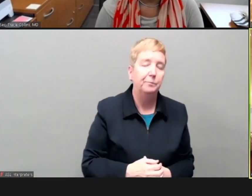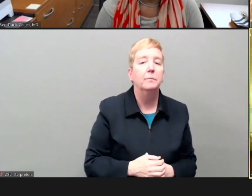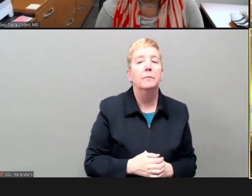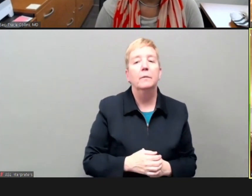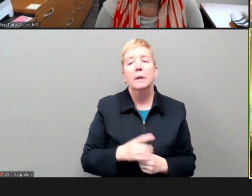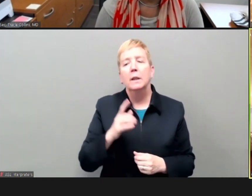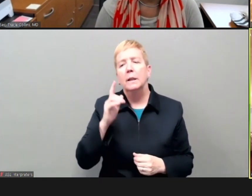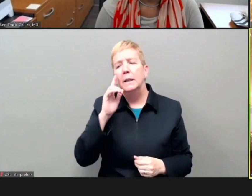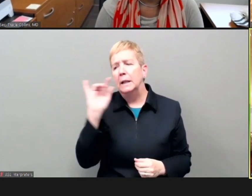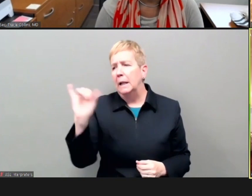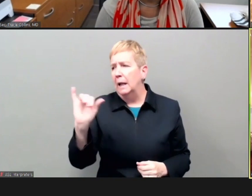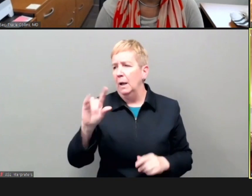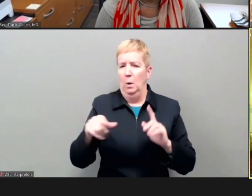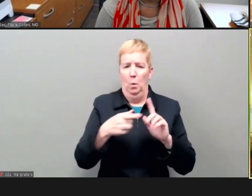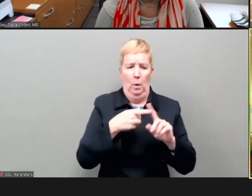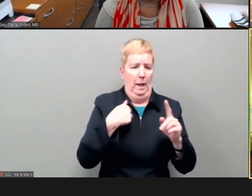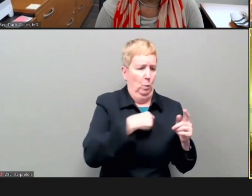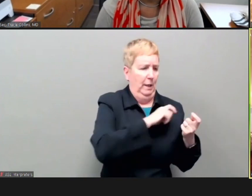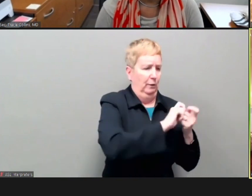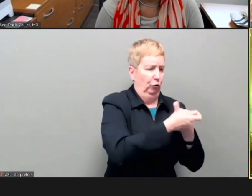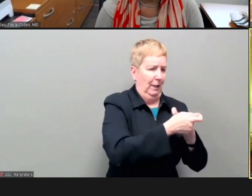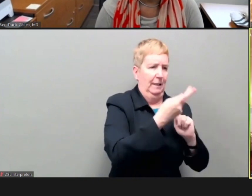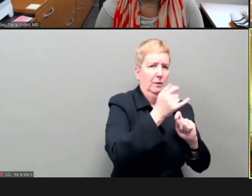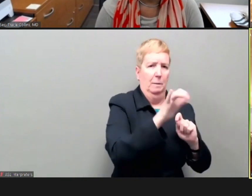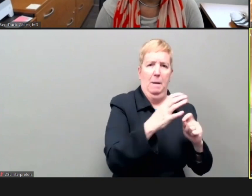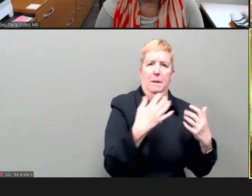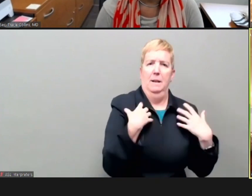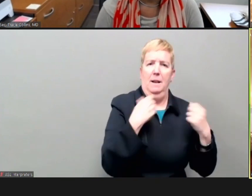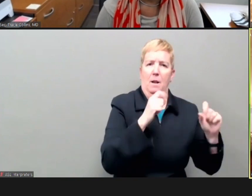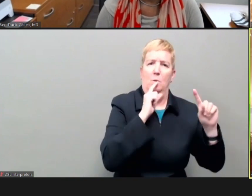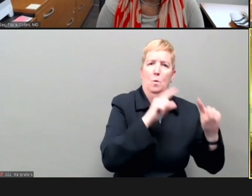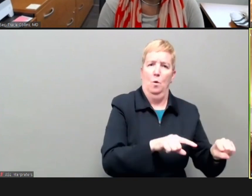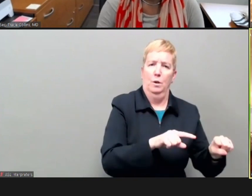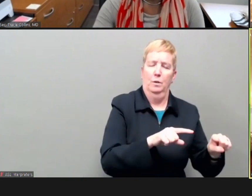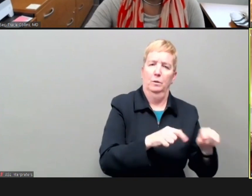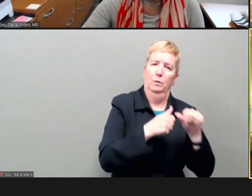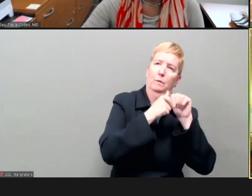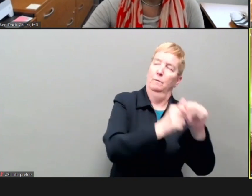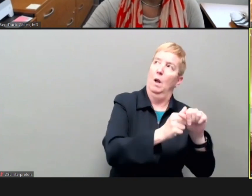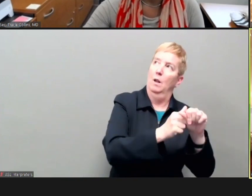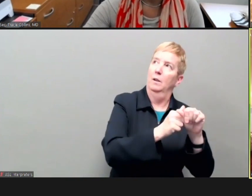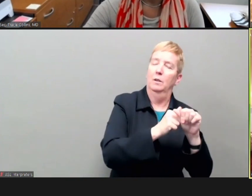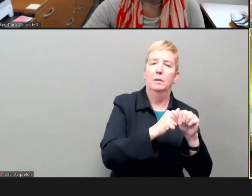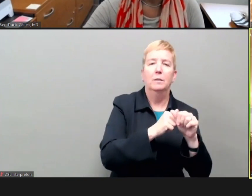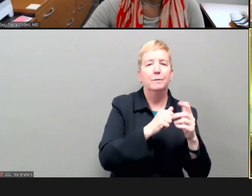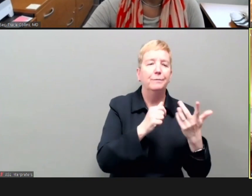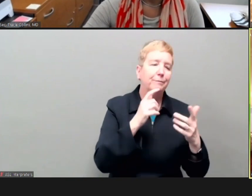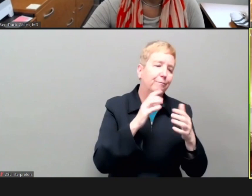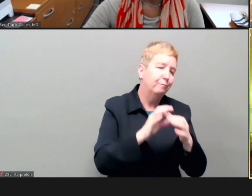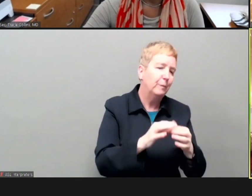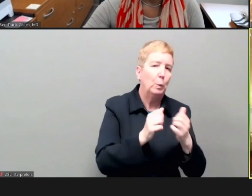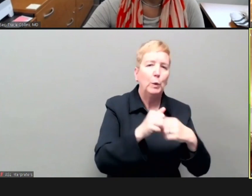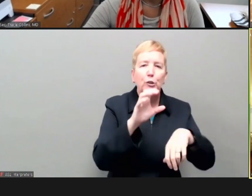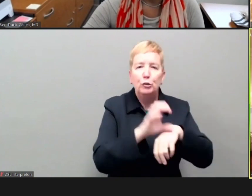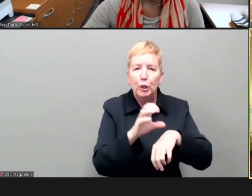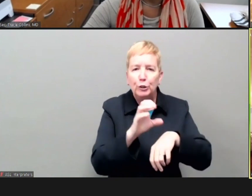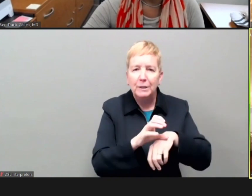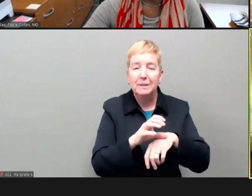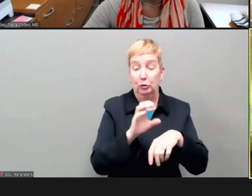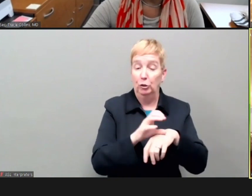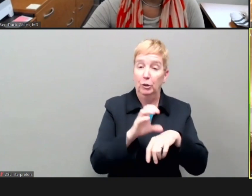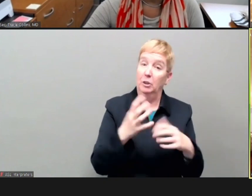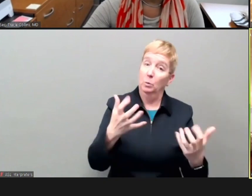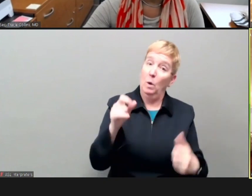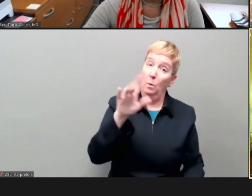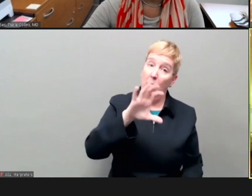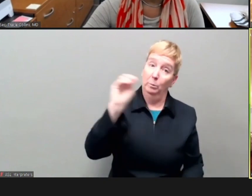we changed the public health order to meet the legal requirements of houses of worship at 100% capacity, we